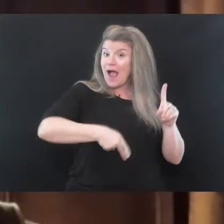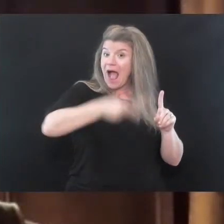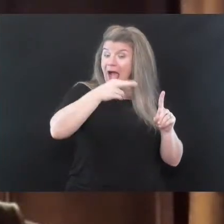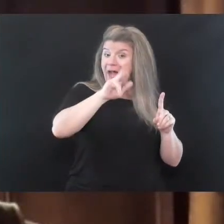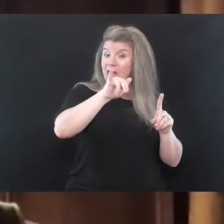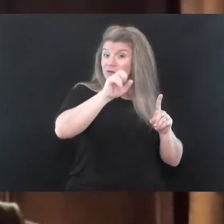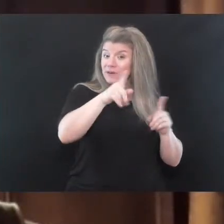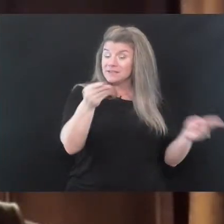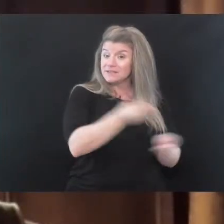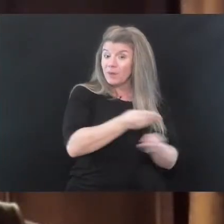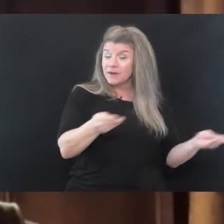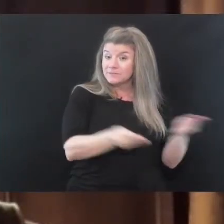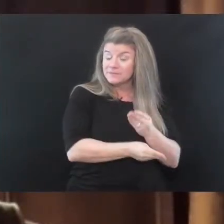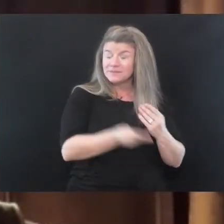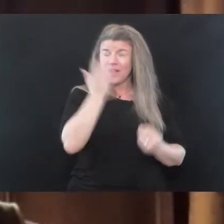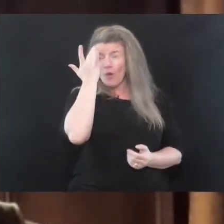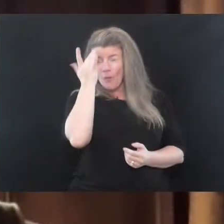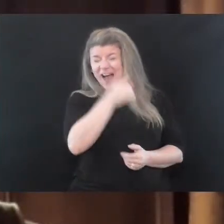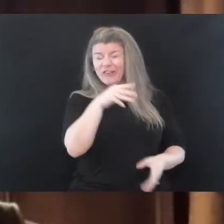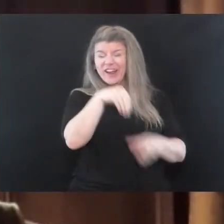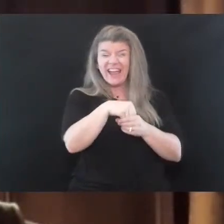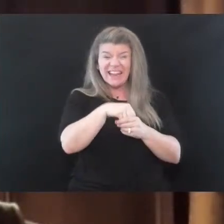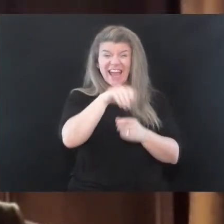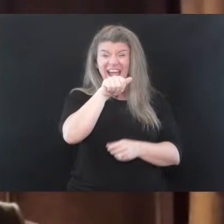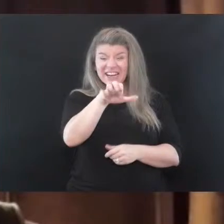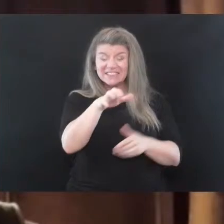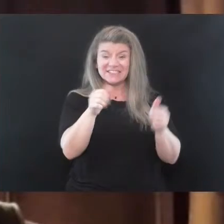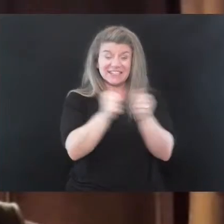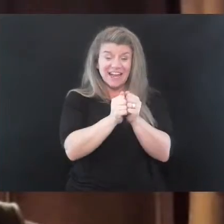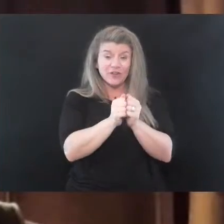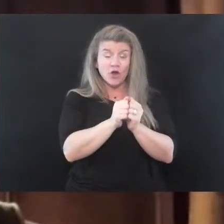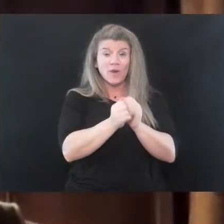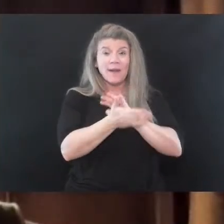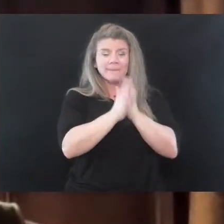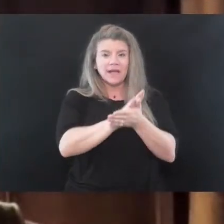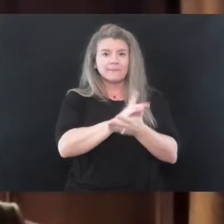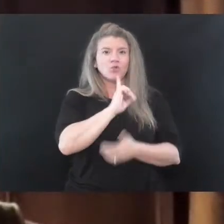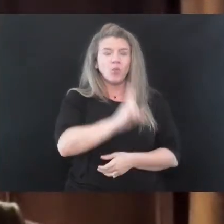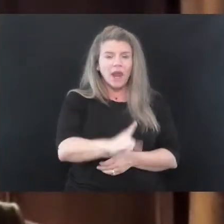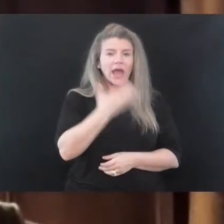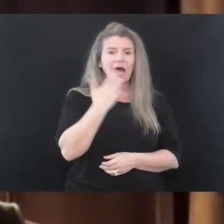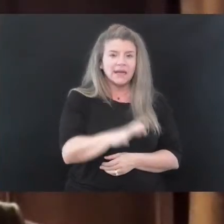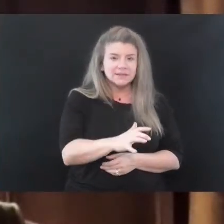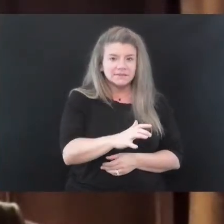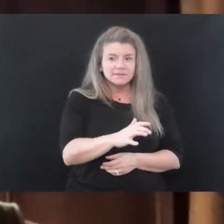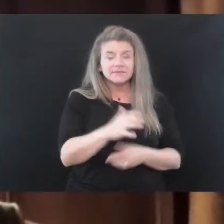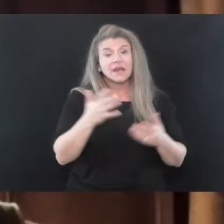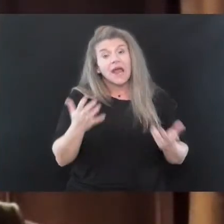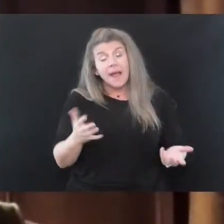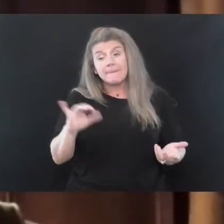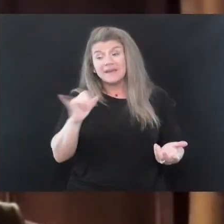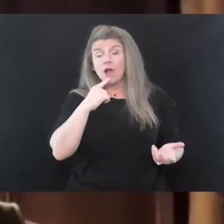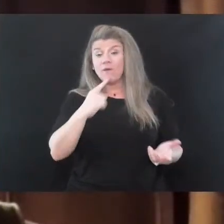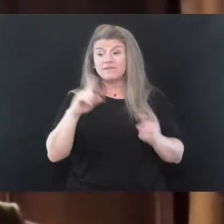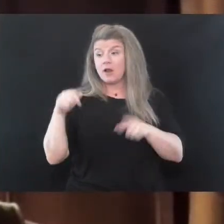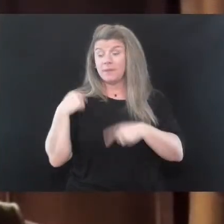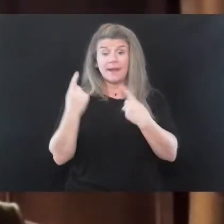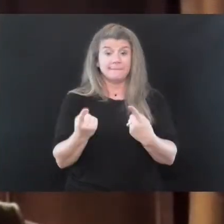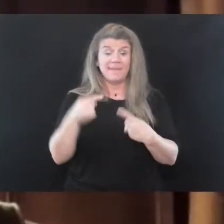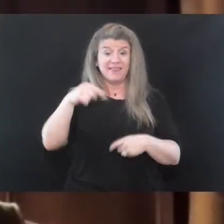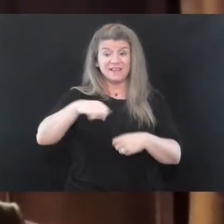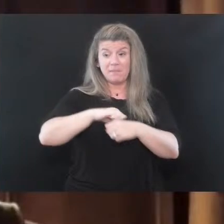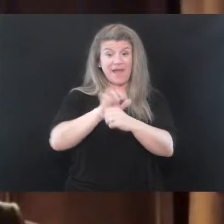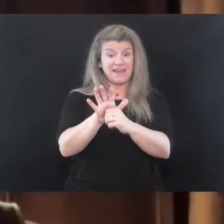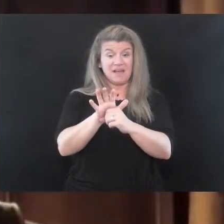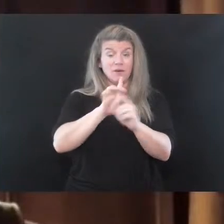go inside in air conditioning together when it gets really hot and humid there. But, as we have said all the time, Kenny, in this